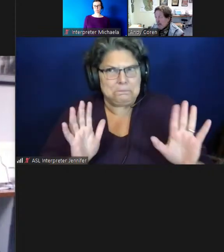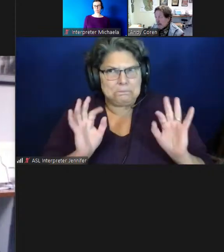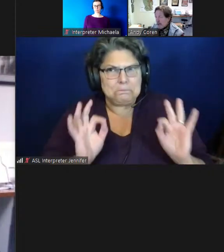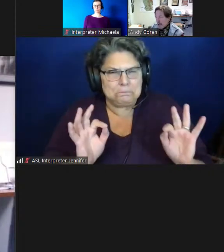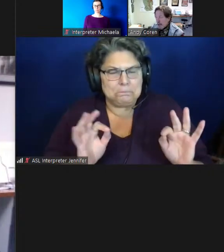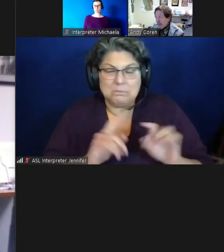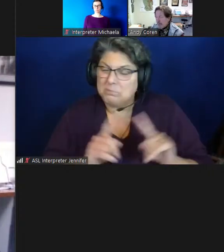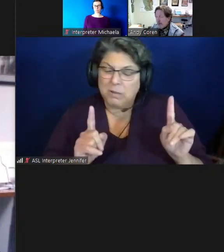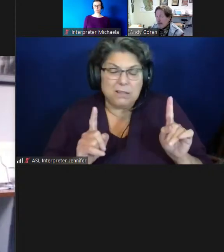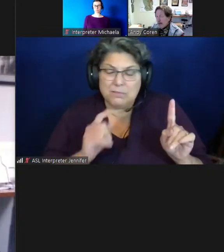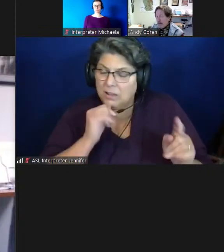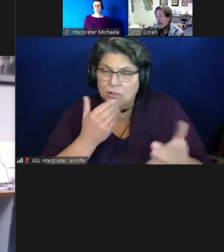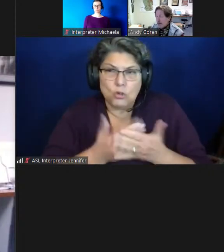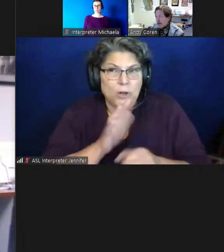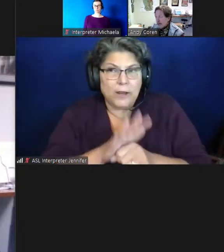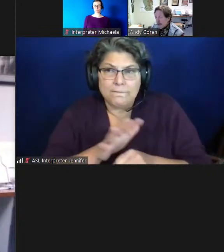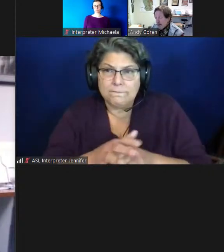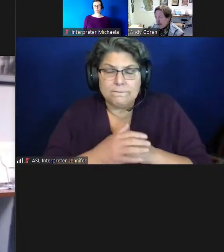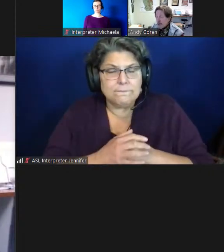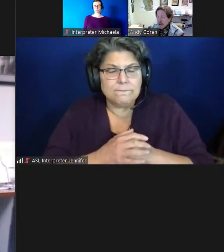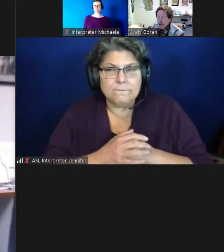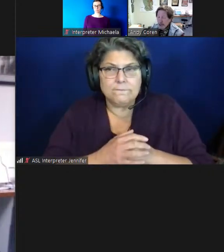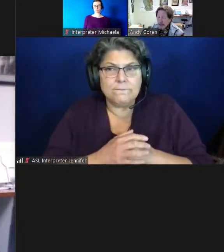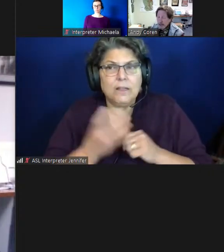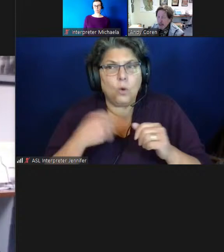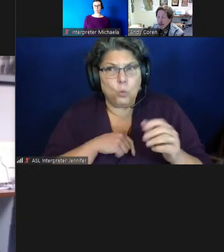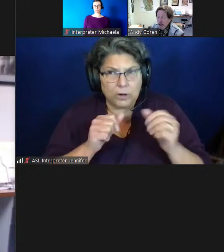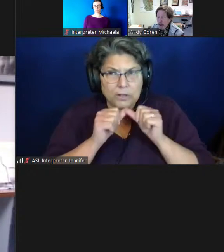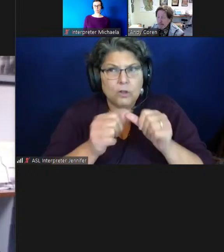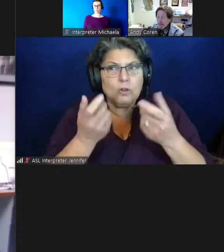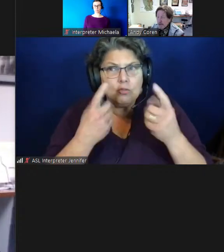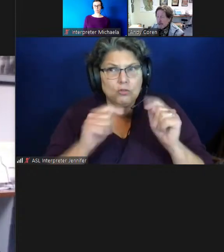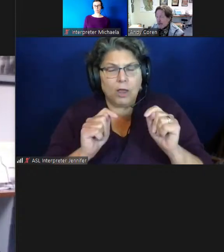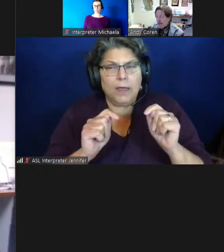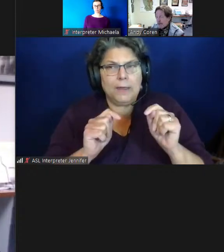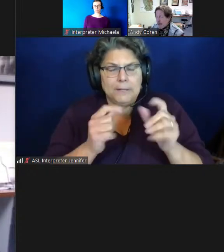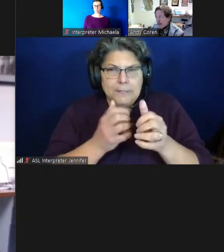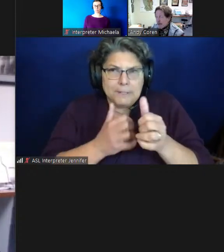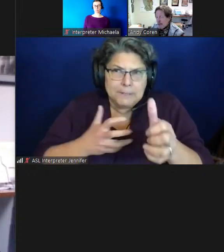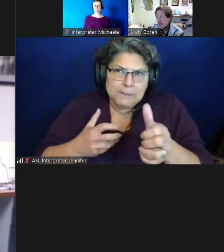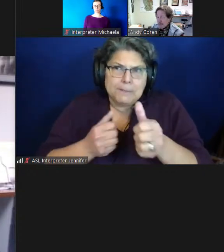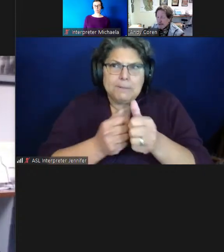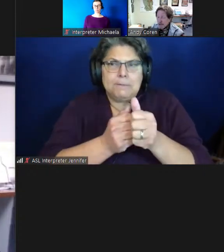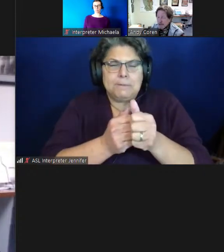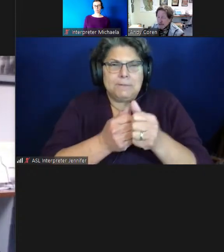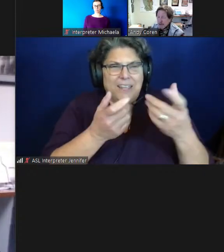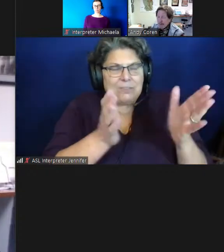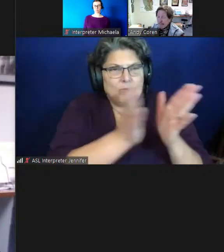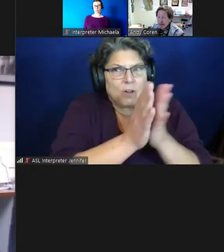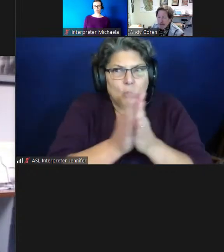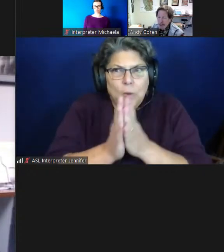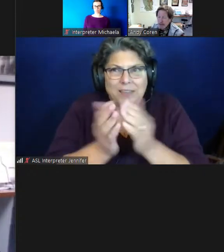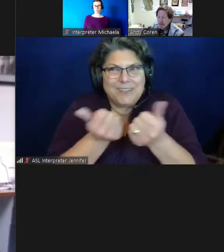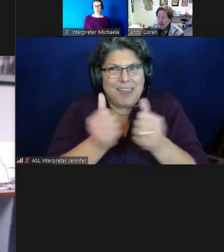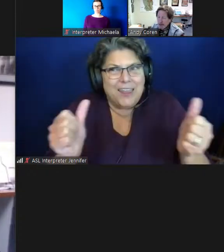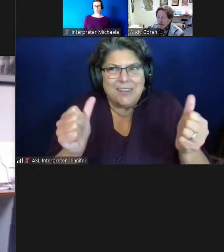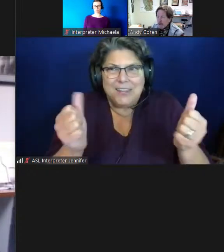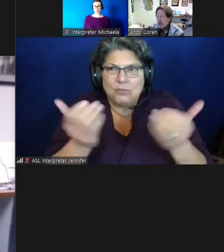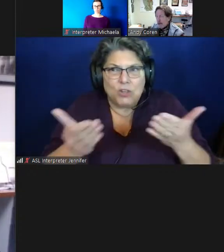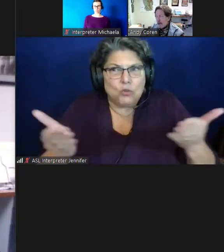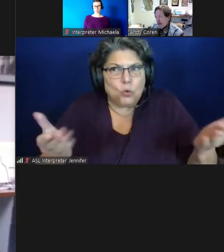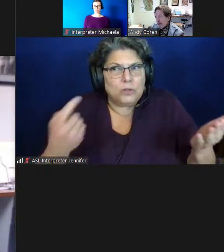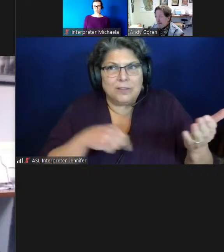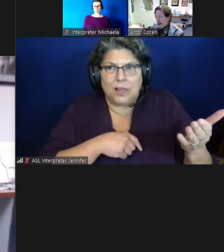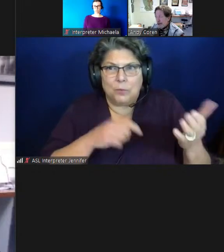it is not good enough. And we are continuing to try and stay on top of this and request whatever resources become